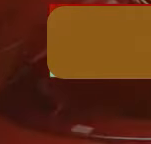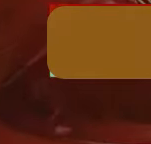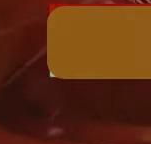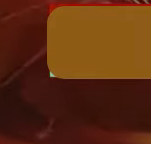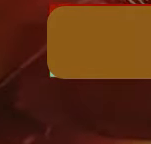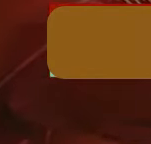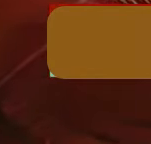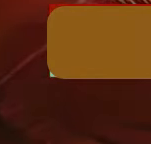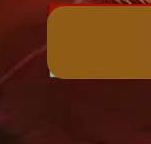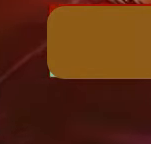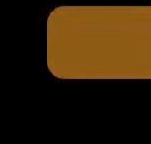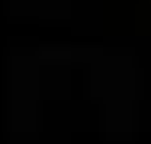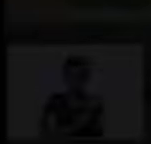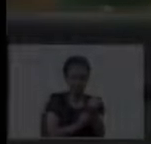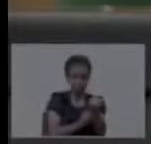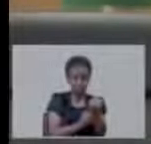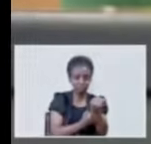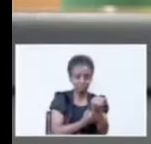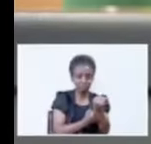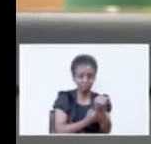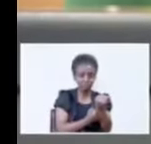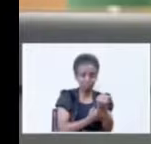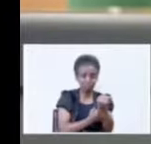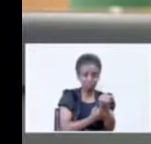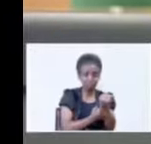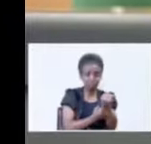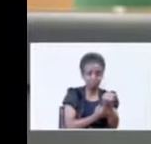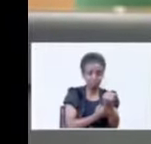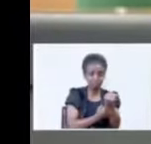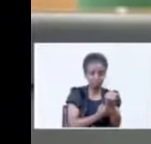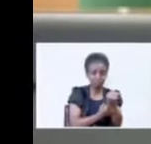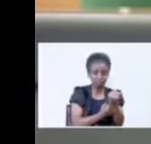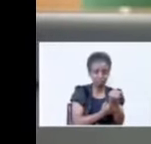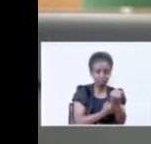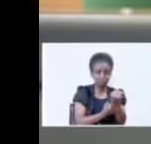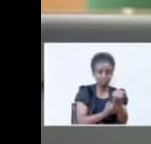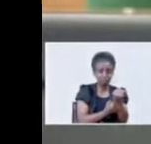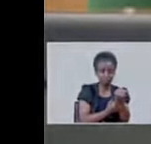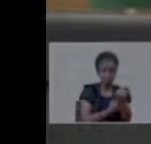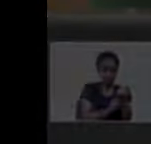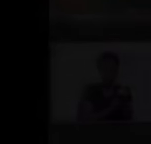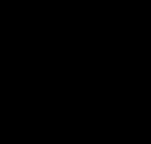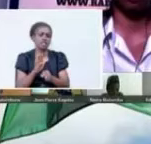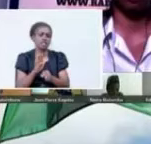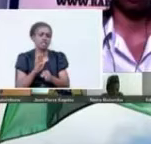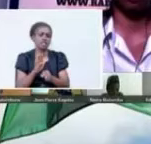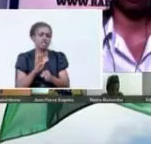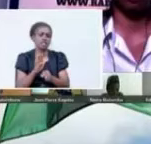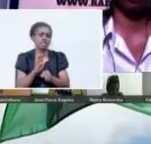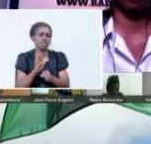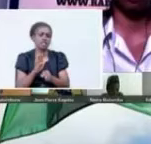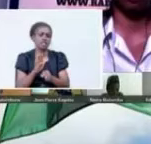Umva and TV. In time, but I spent many days